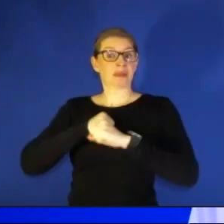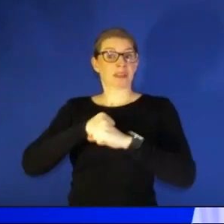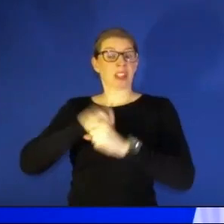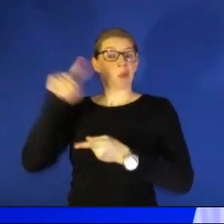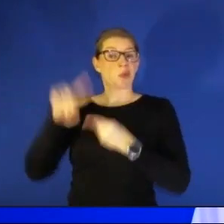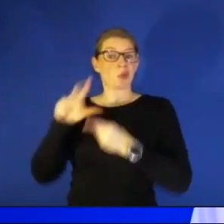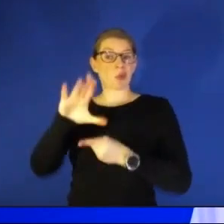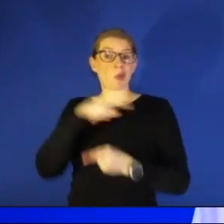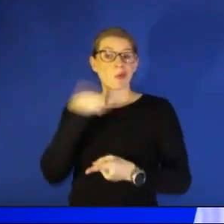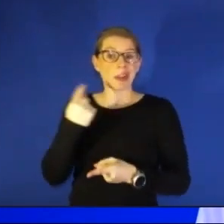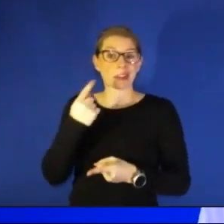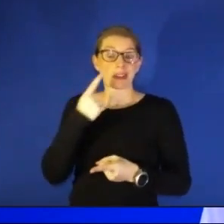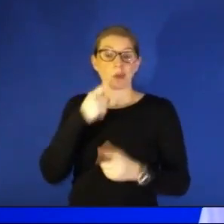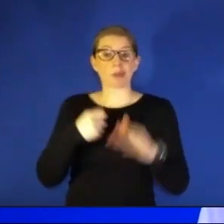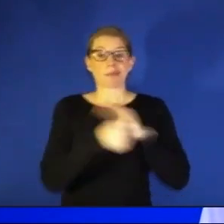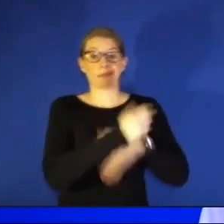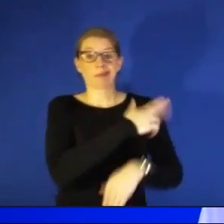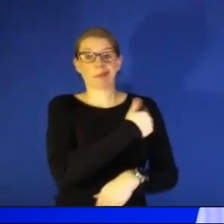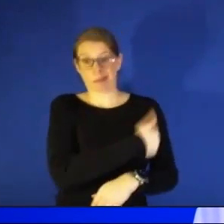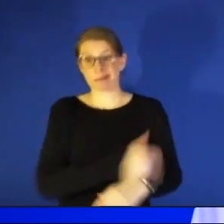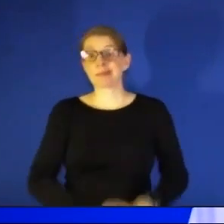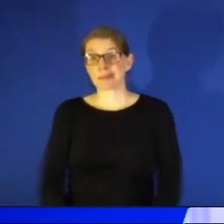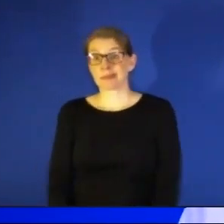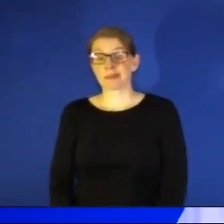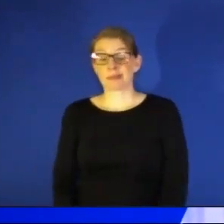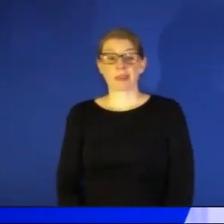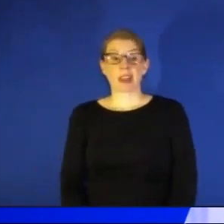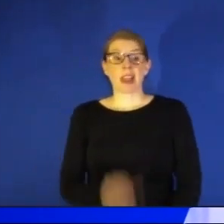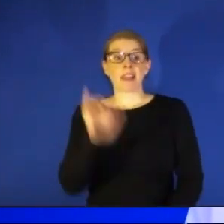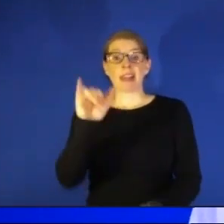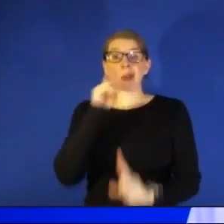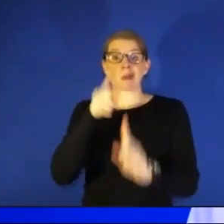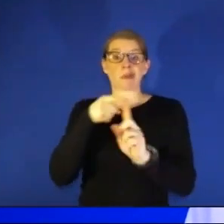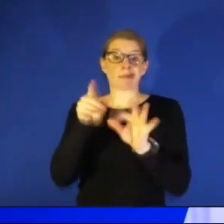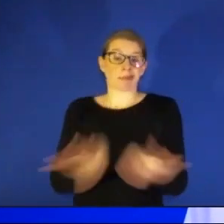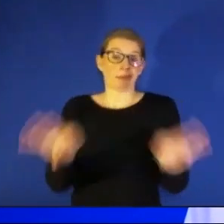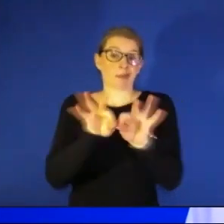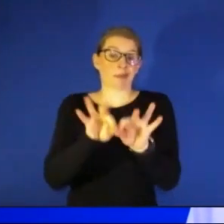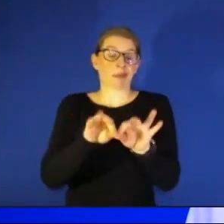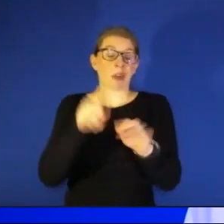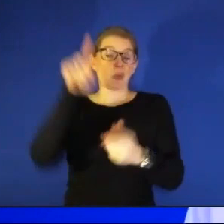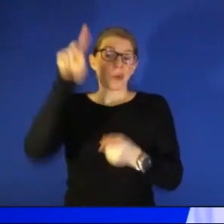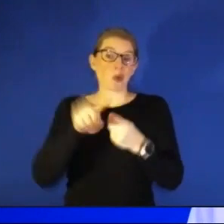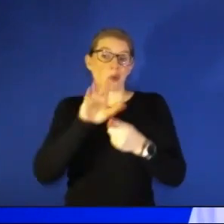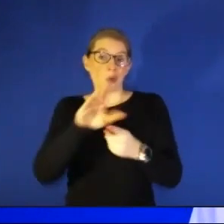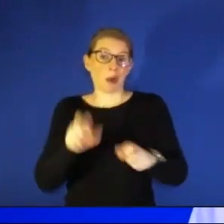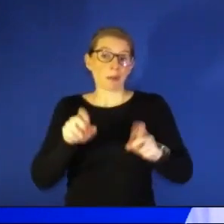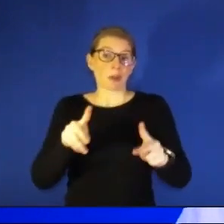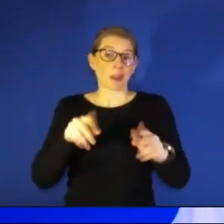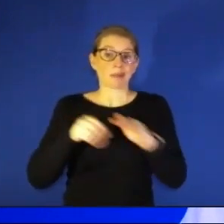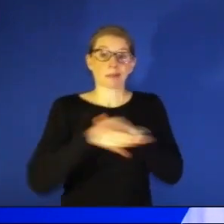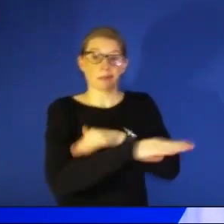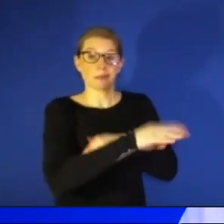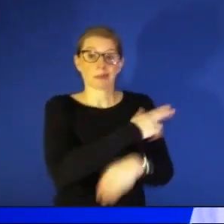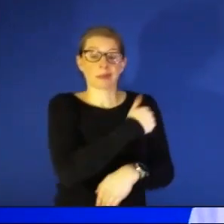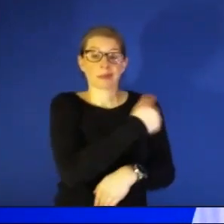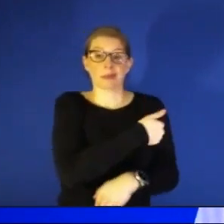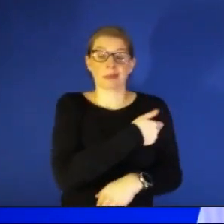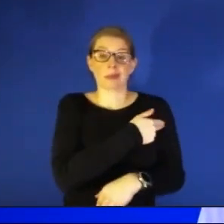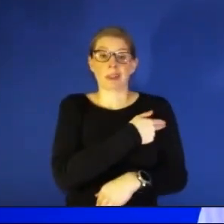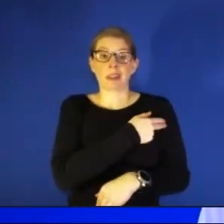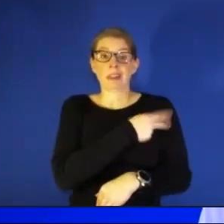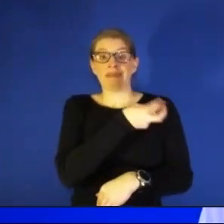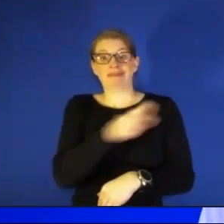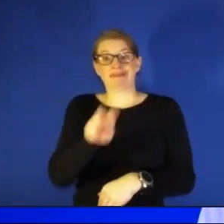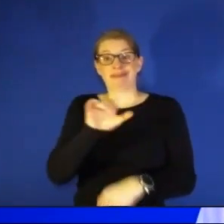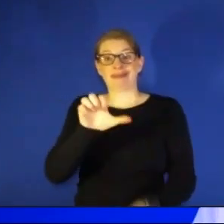of hospitalization, and that's really the important goal here. Reduce your chance of having to come in to the hospital, having to go to the